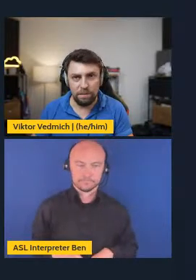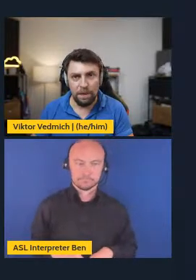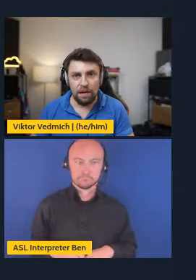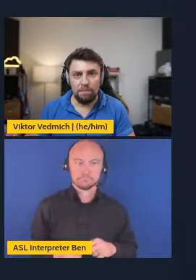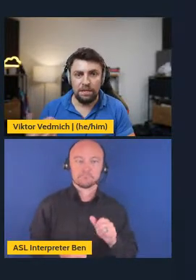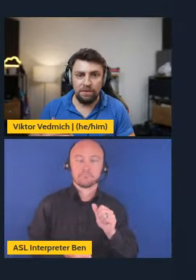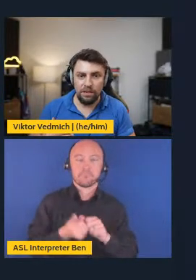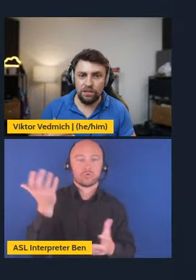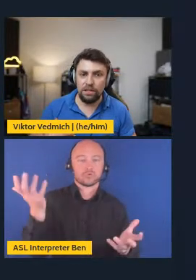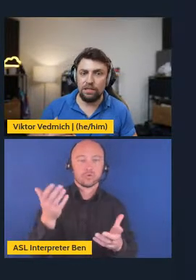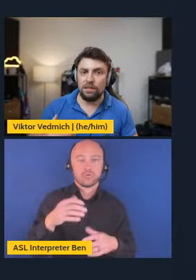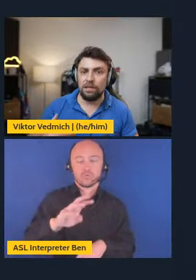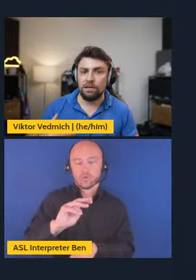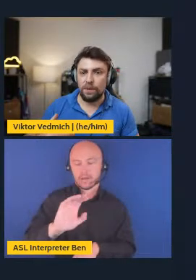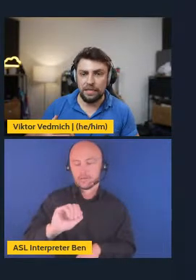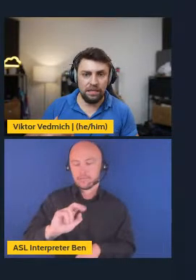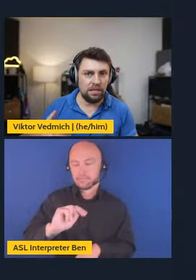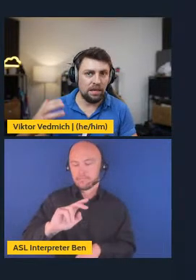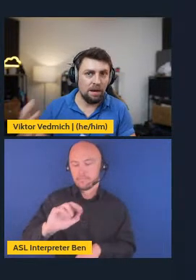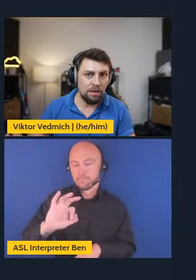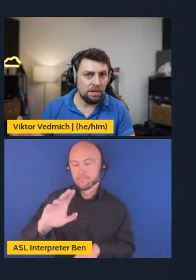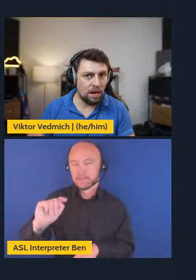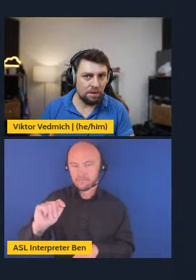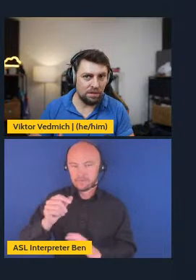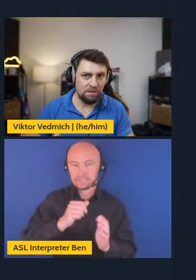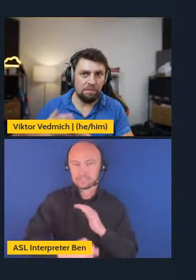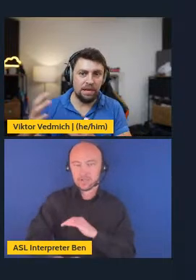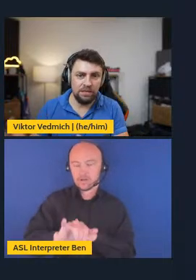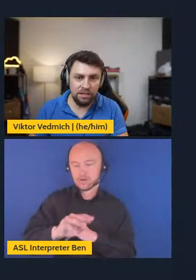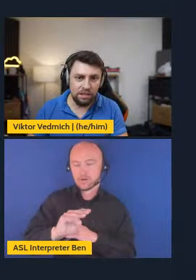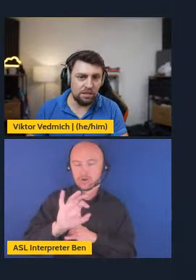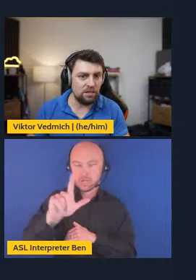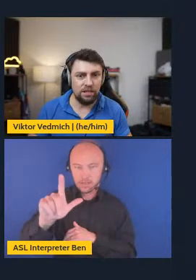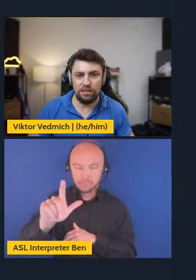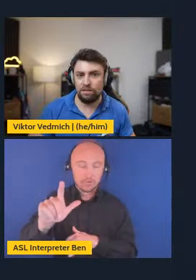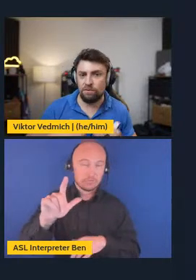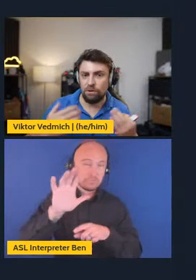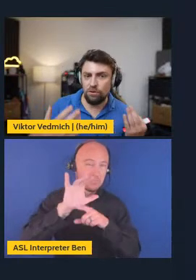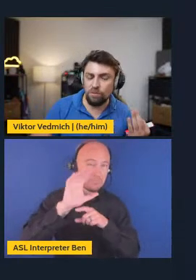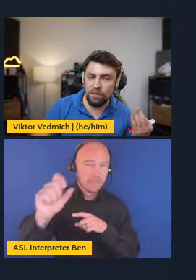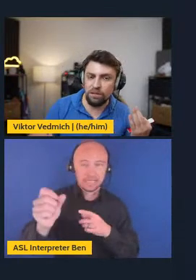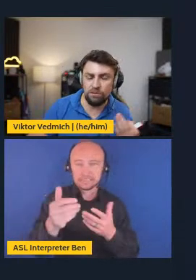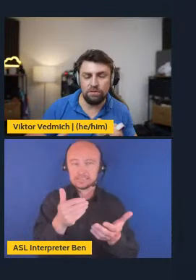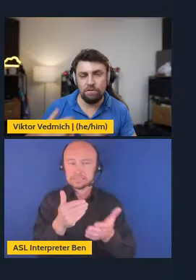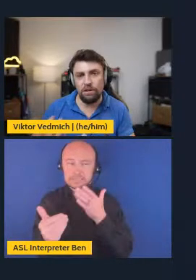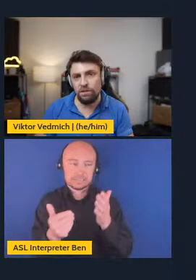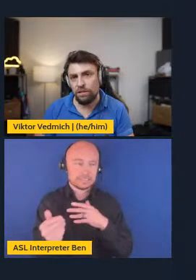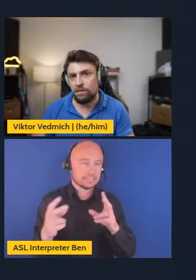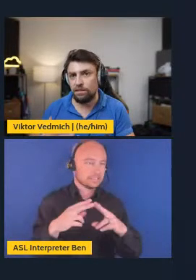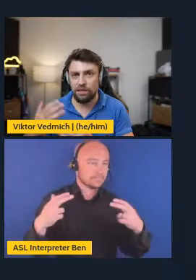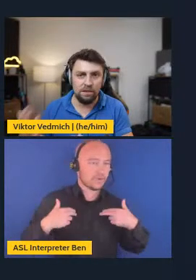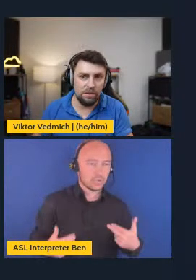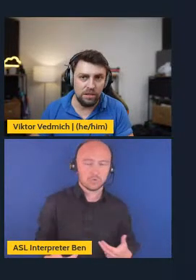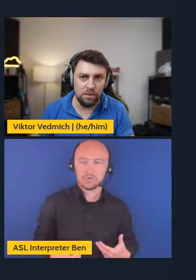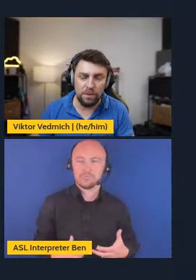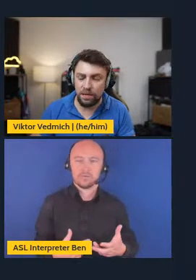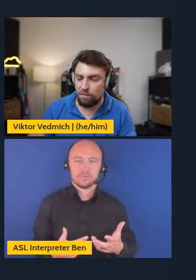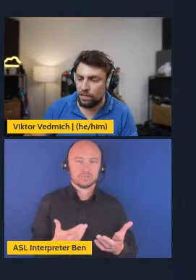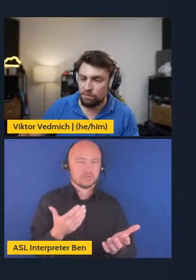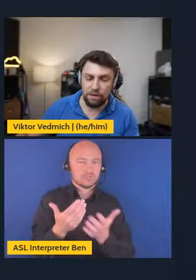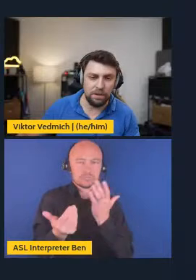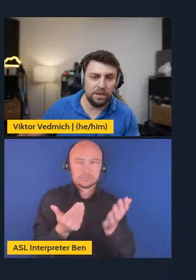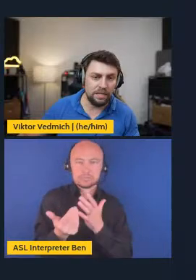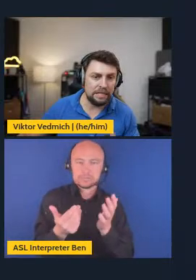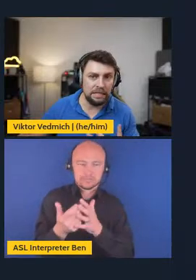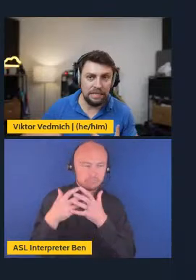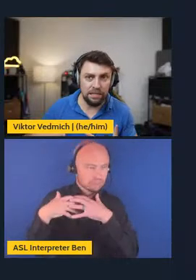manifest. Manifest created in YAML. YAML is amazing. It's easy for human. It's universal. It's declarative. We can manage